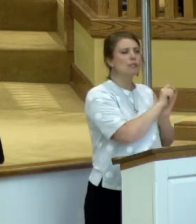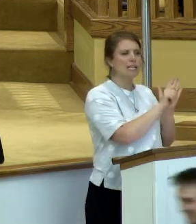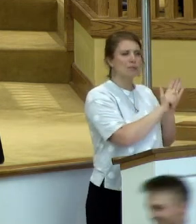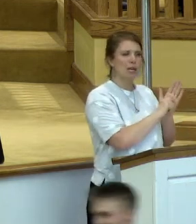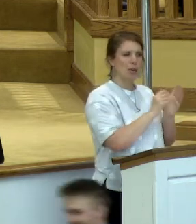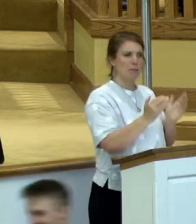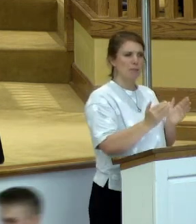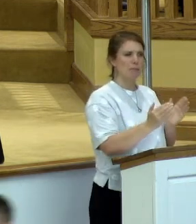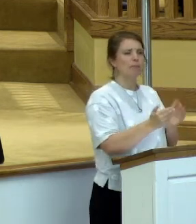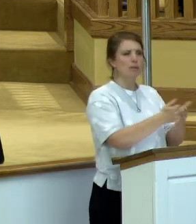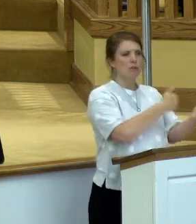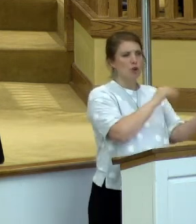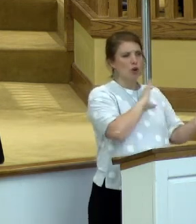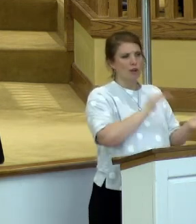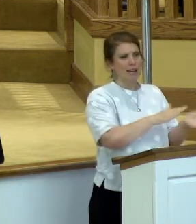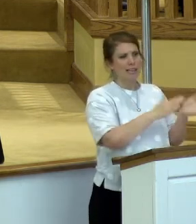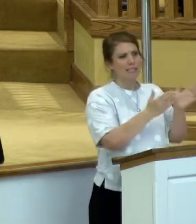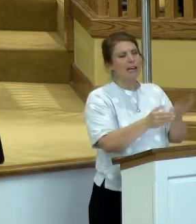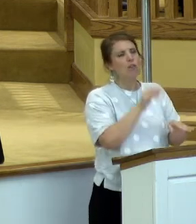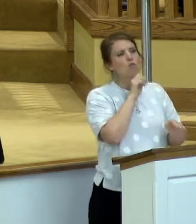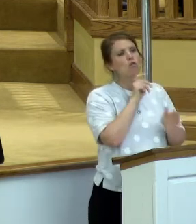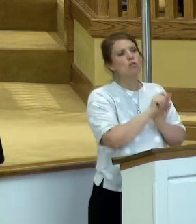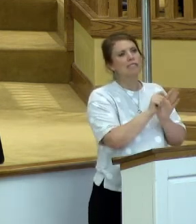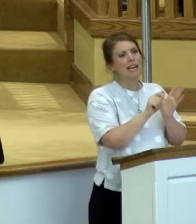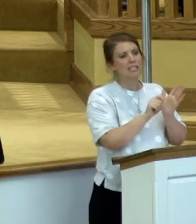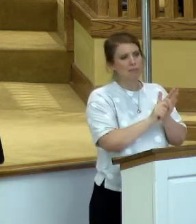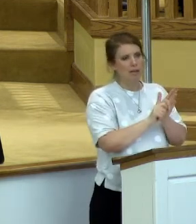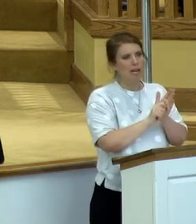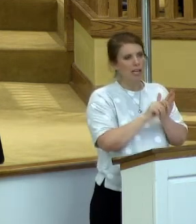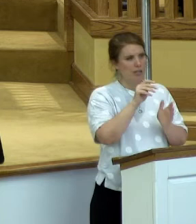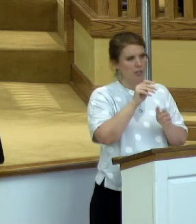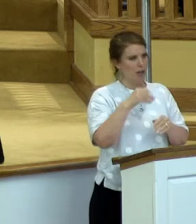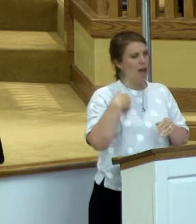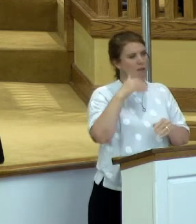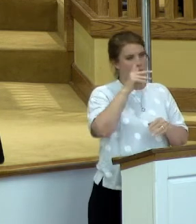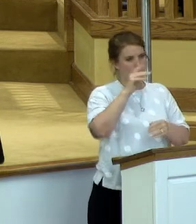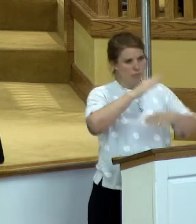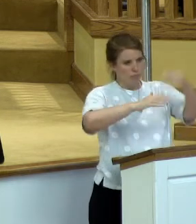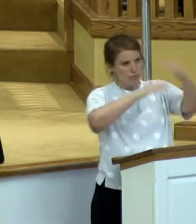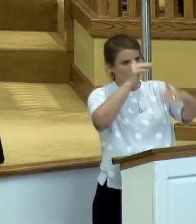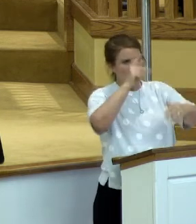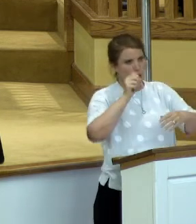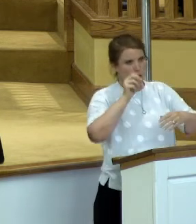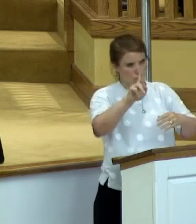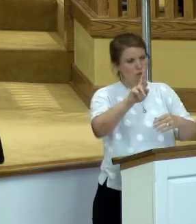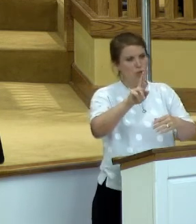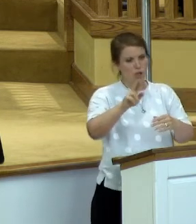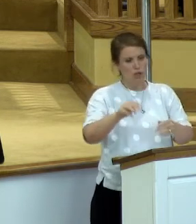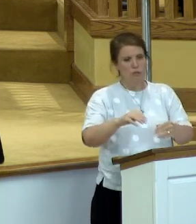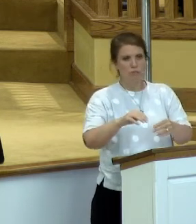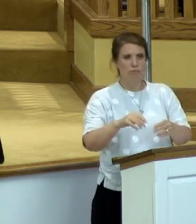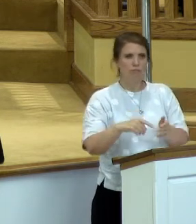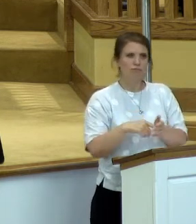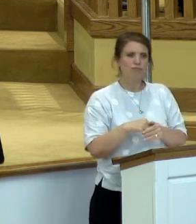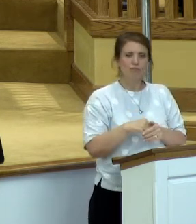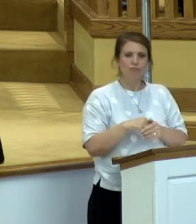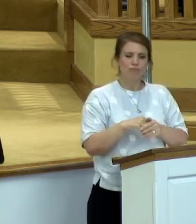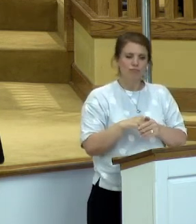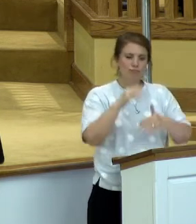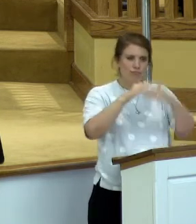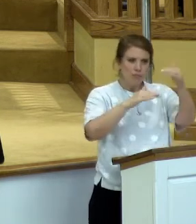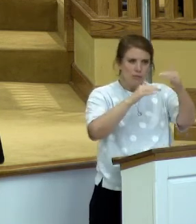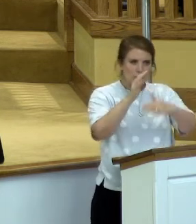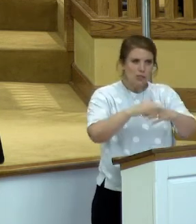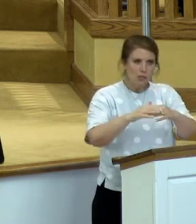used to do before Christ died in the Old Testament times for sacrifice, so it used to be a place of sacrifice. That's a good symbol for here. Good self-check,